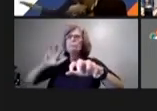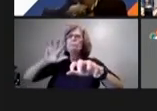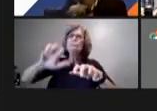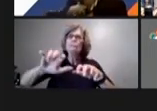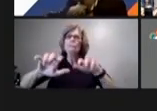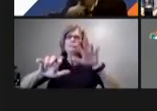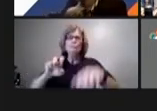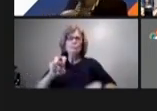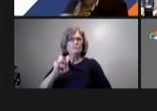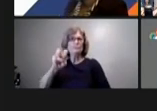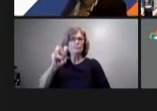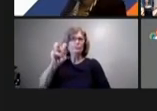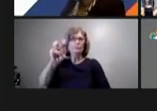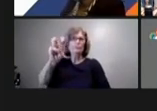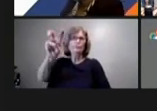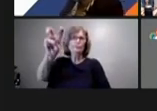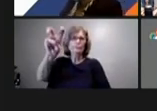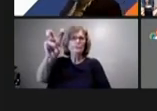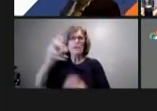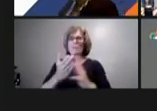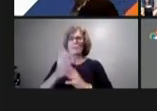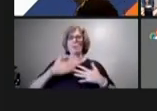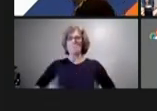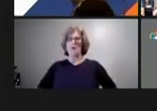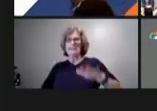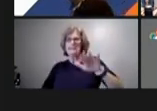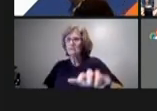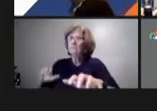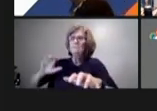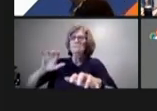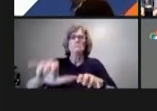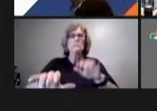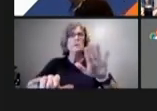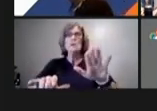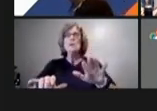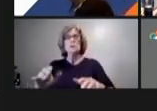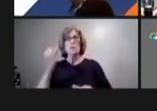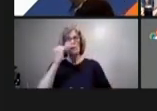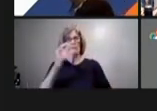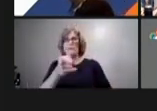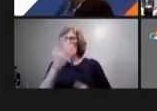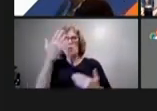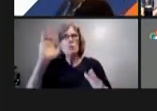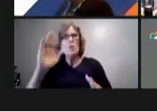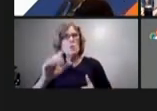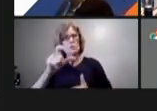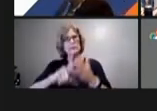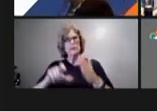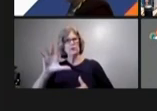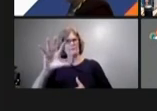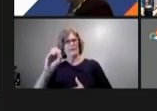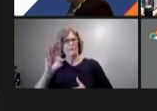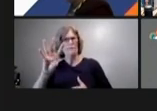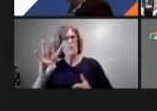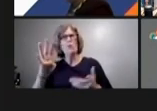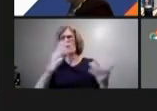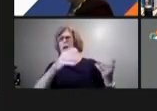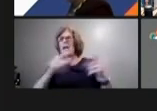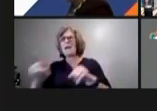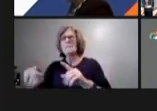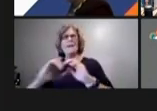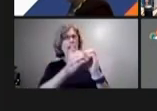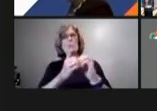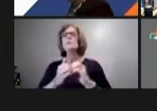was and continues to be. And it's a marvelous documentary for contextualizing what Section 504 is. And what the